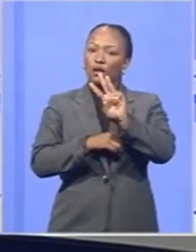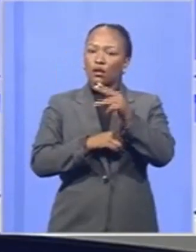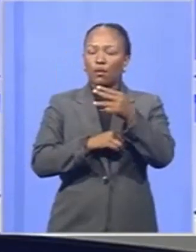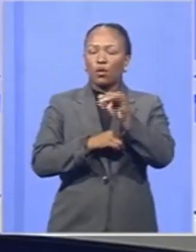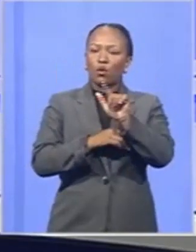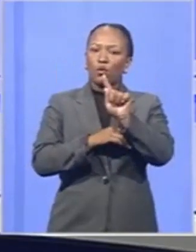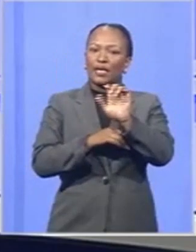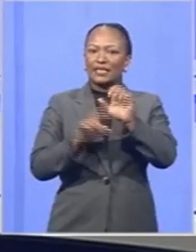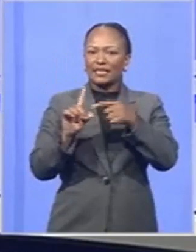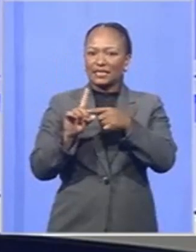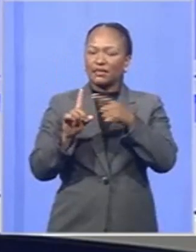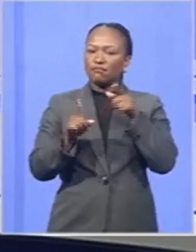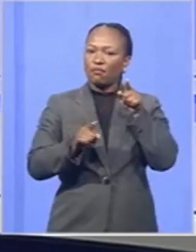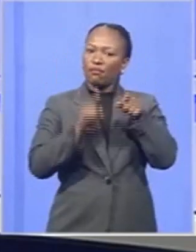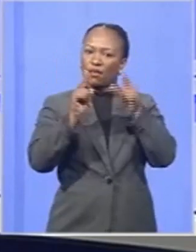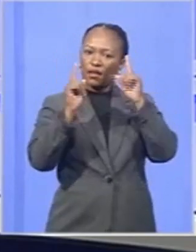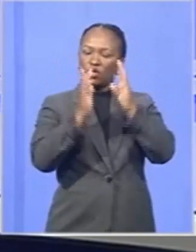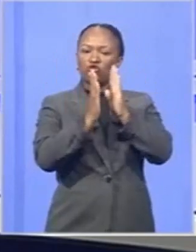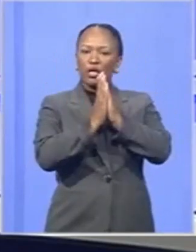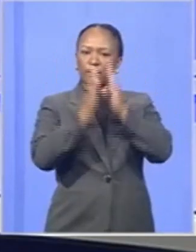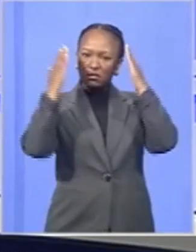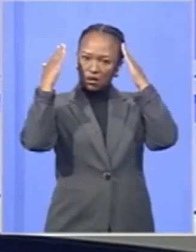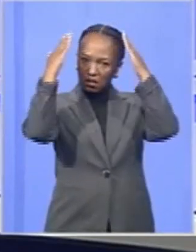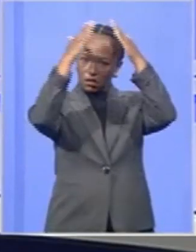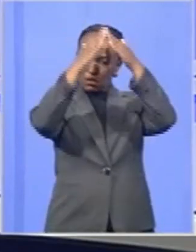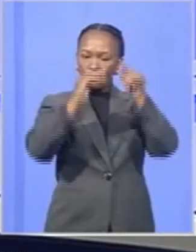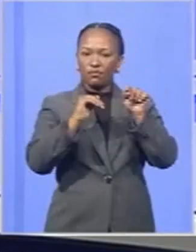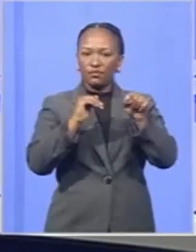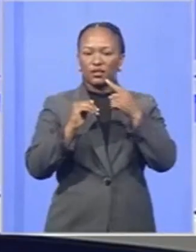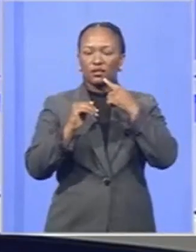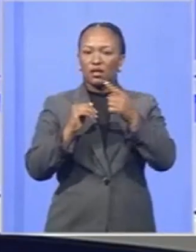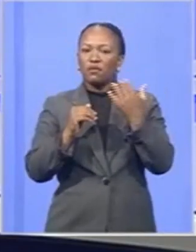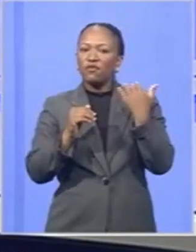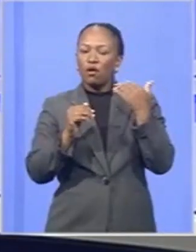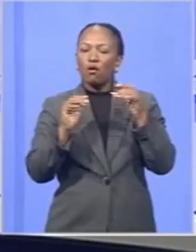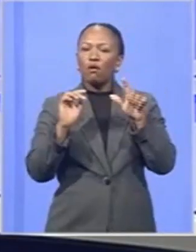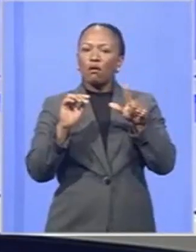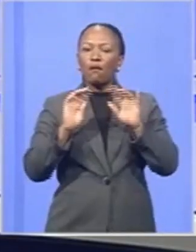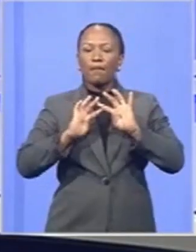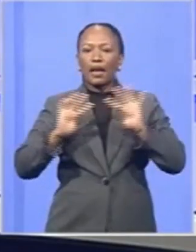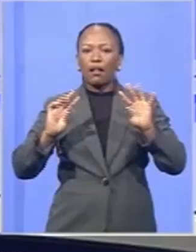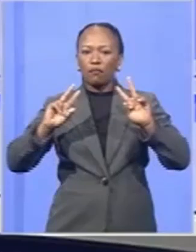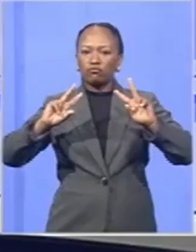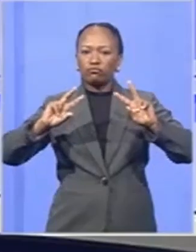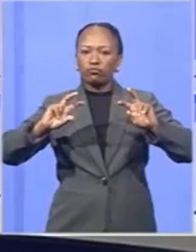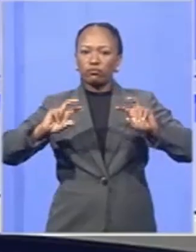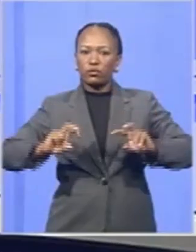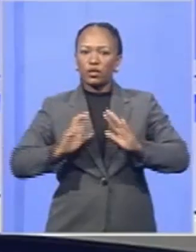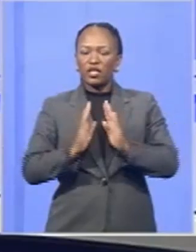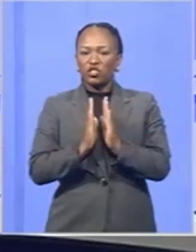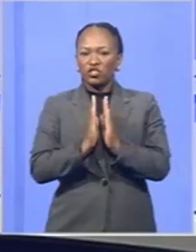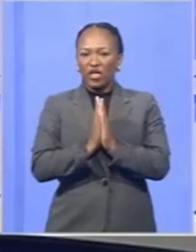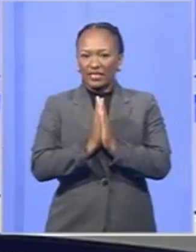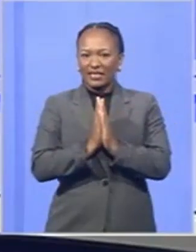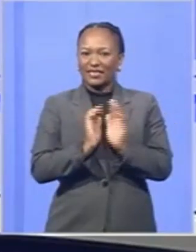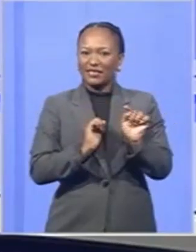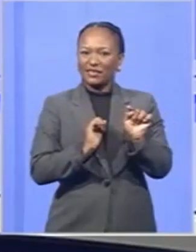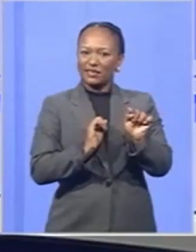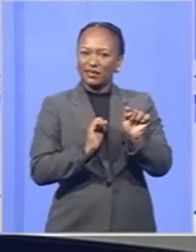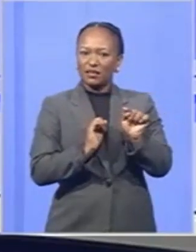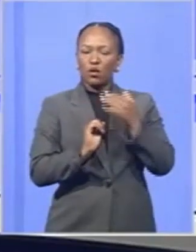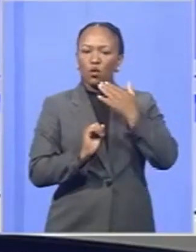ka hore ha ya mamela ditemoso tsa hae ka se seng sa ditho tsa komiti e fuputsang diketsalo tsa tlhekefetso ka hara kereke ena se nkgang lefotha